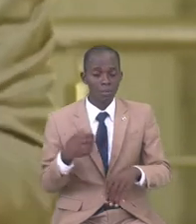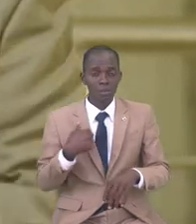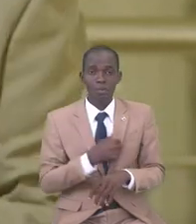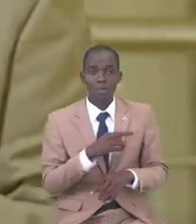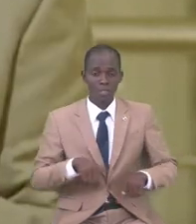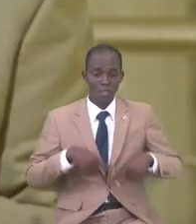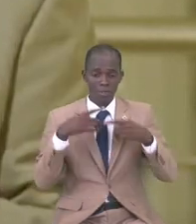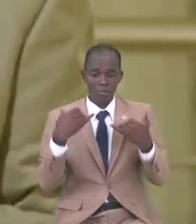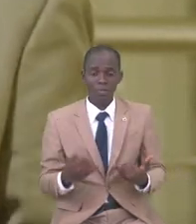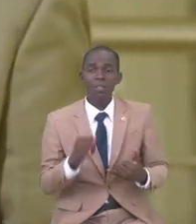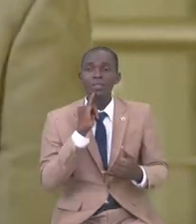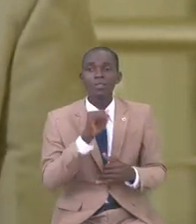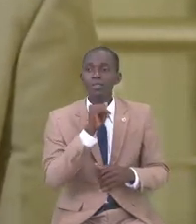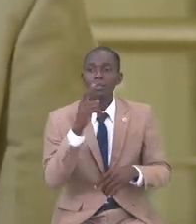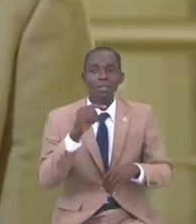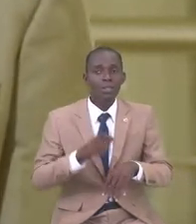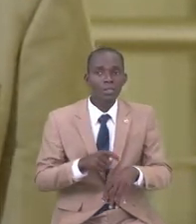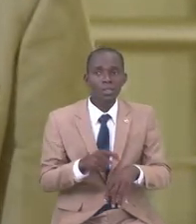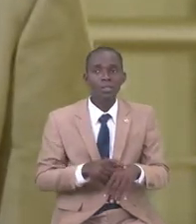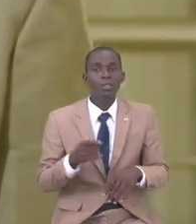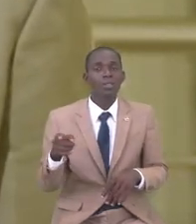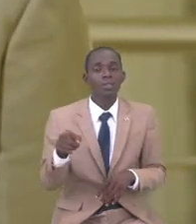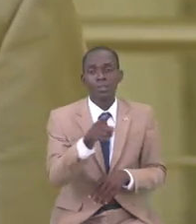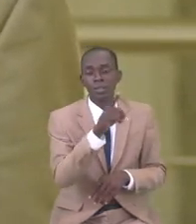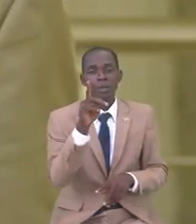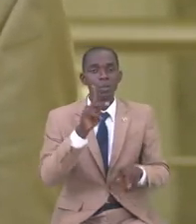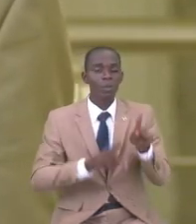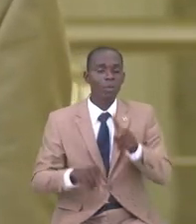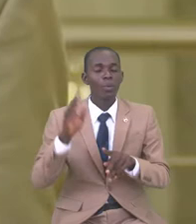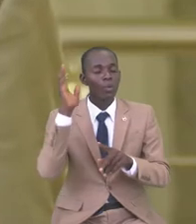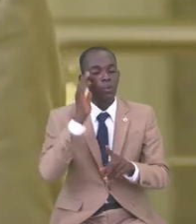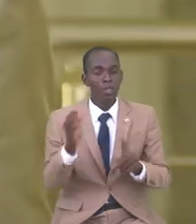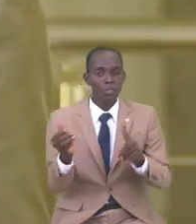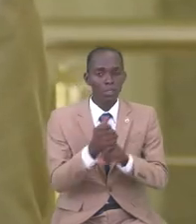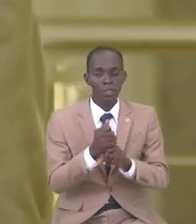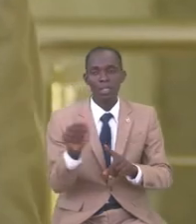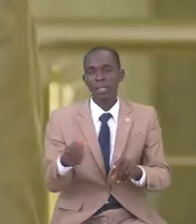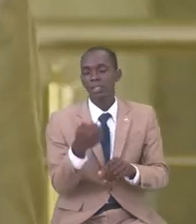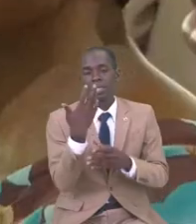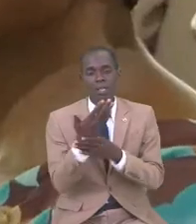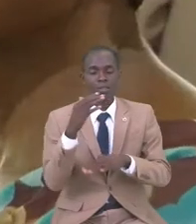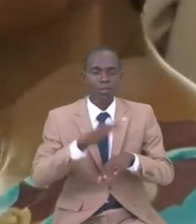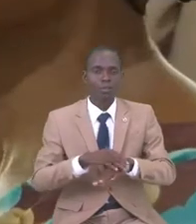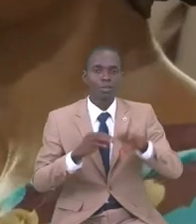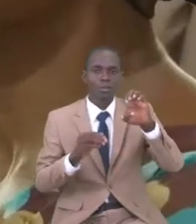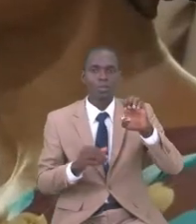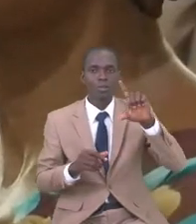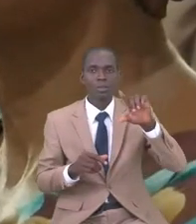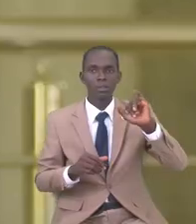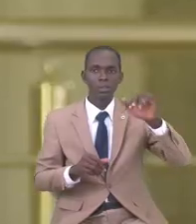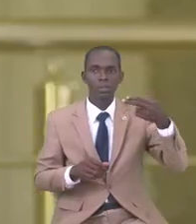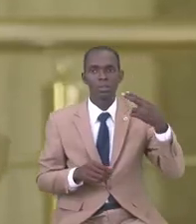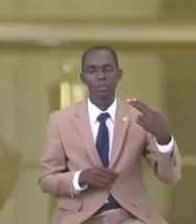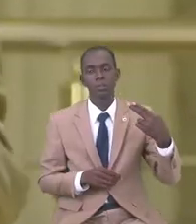is not the time they will lay any hand on Elijah. There might